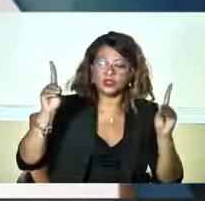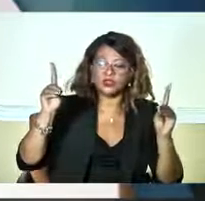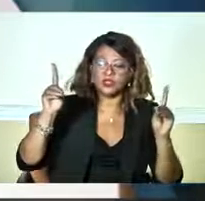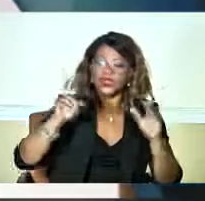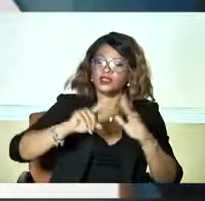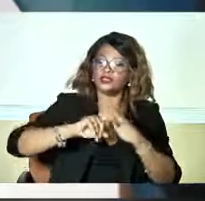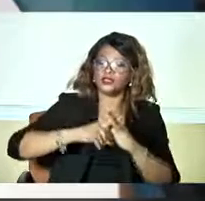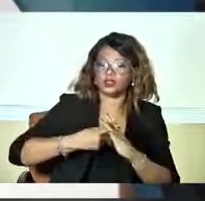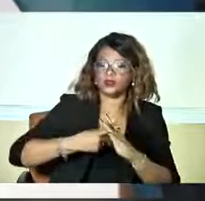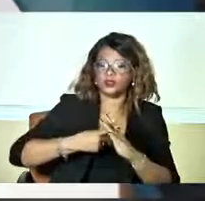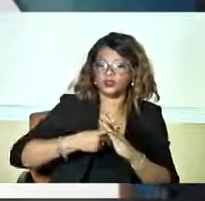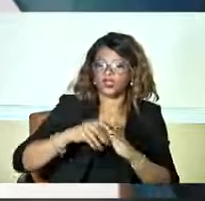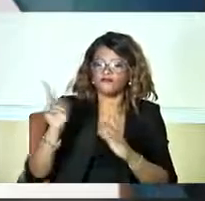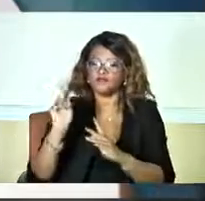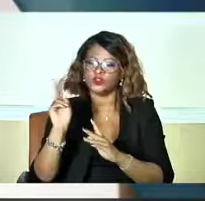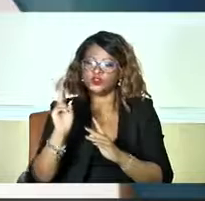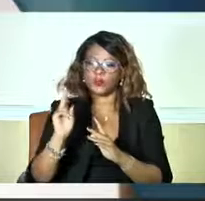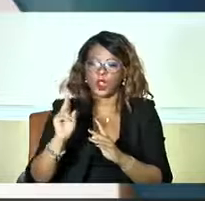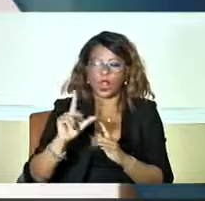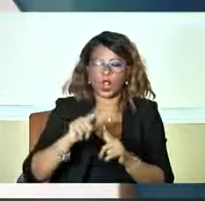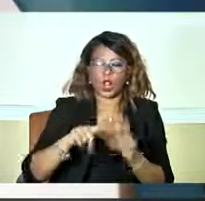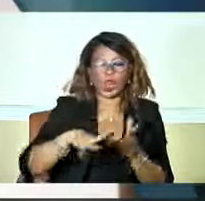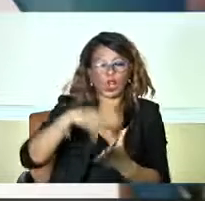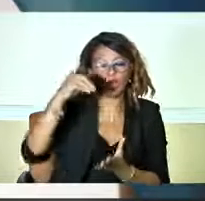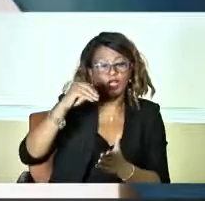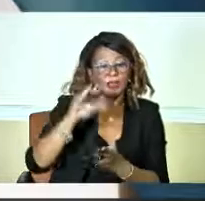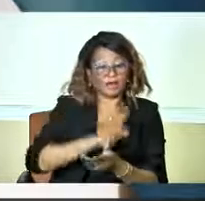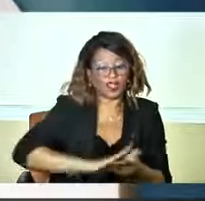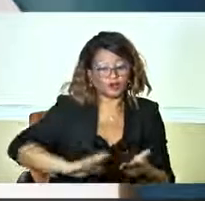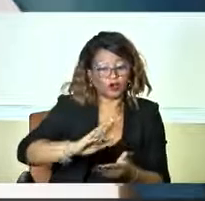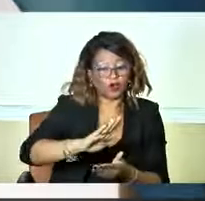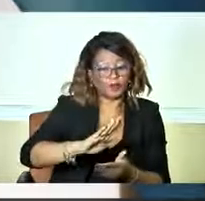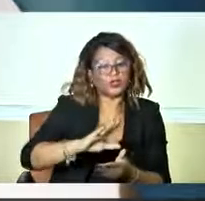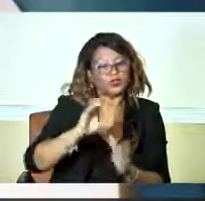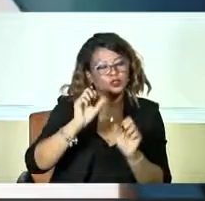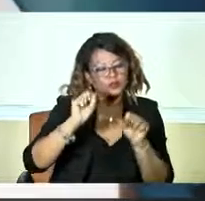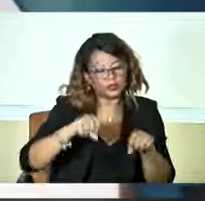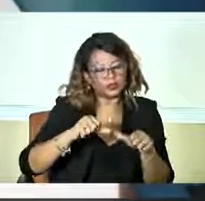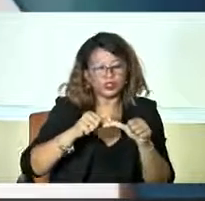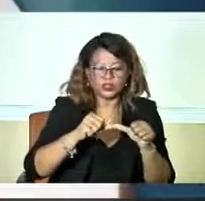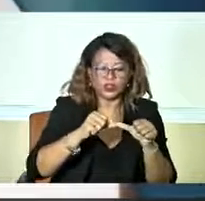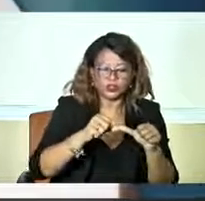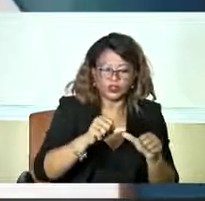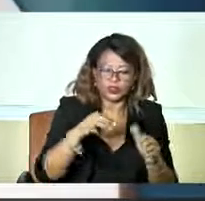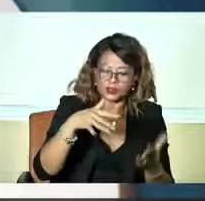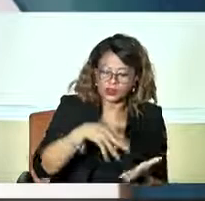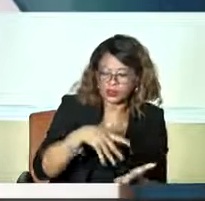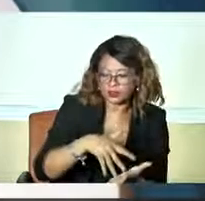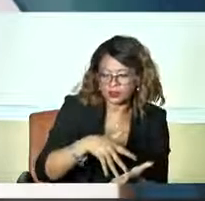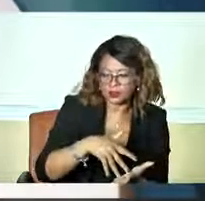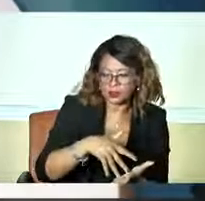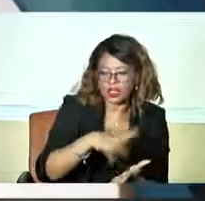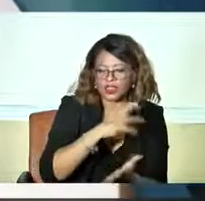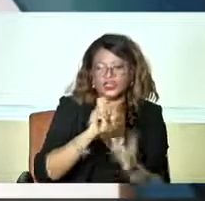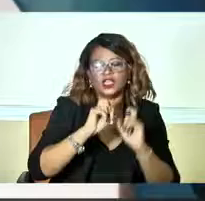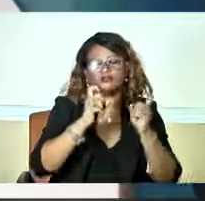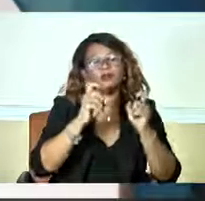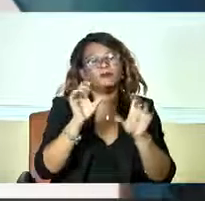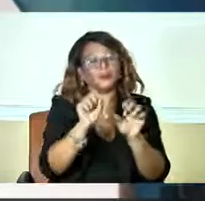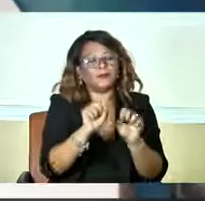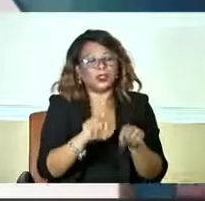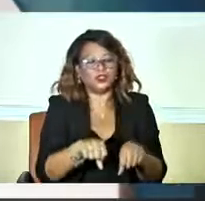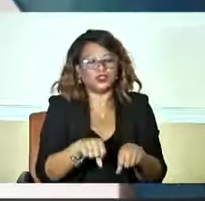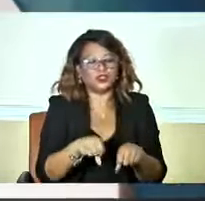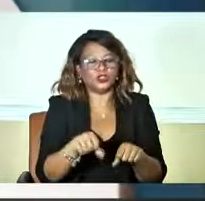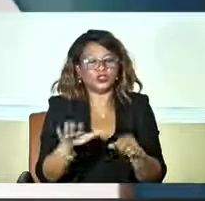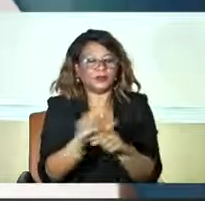has established a virtual learning platform for students to be able to continue their studies and to give them the ability